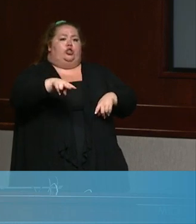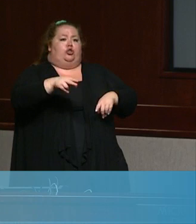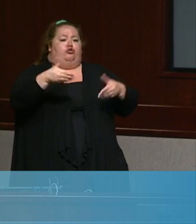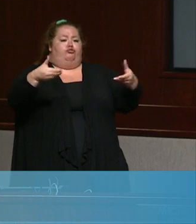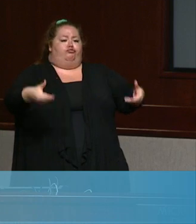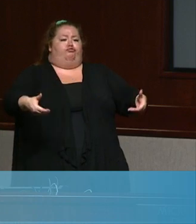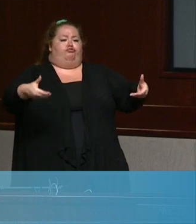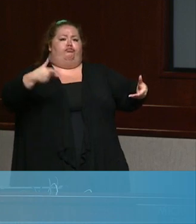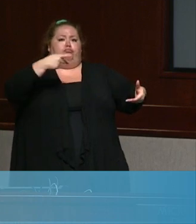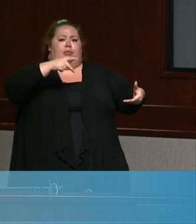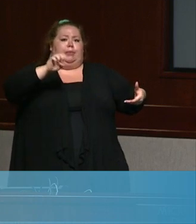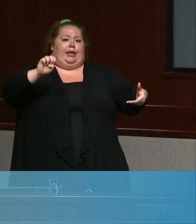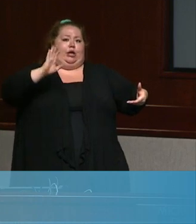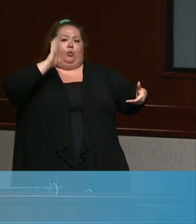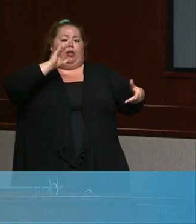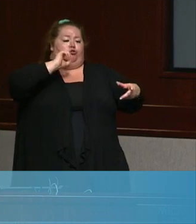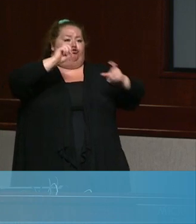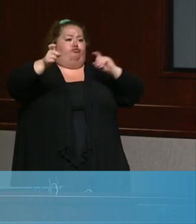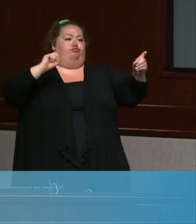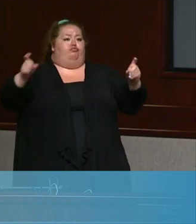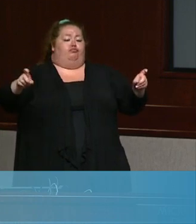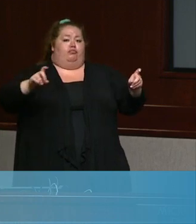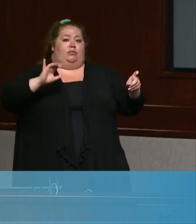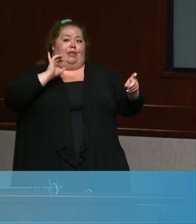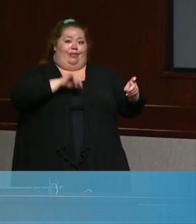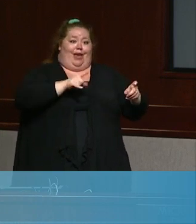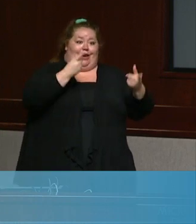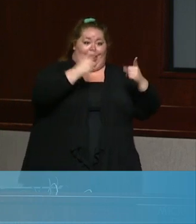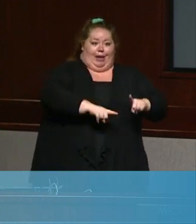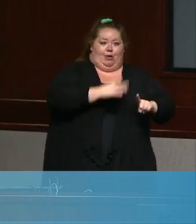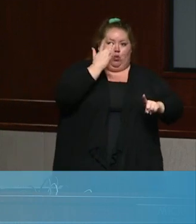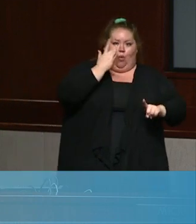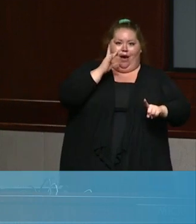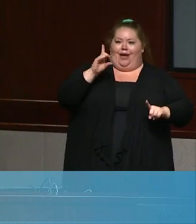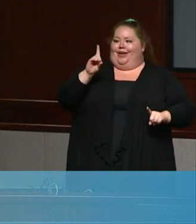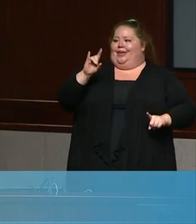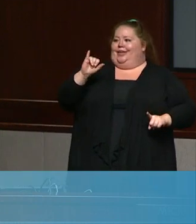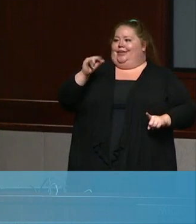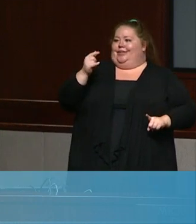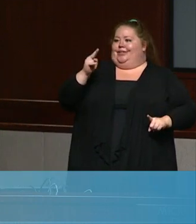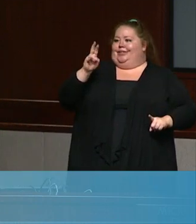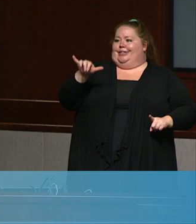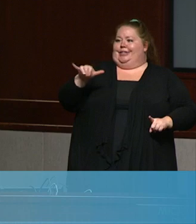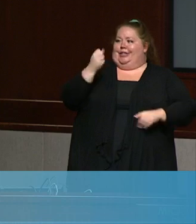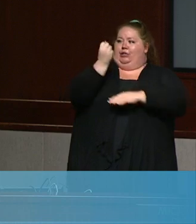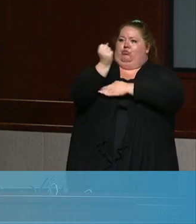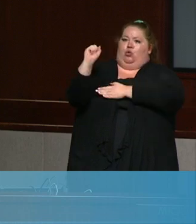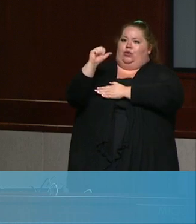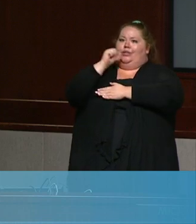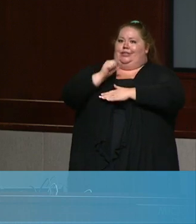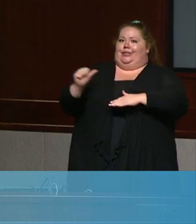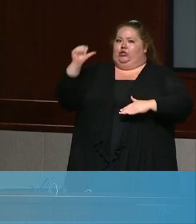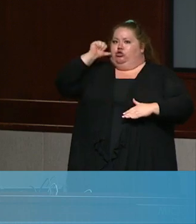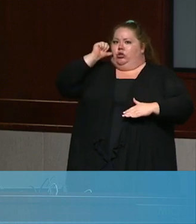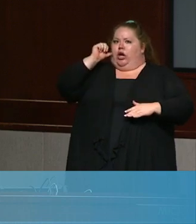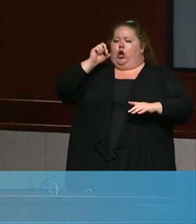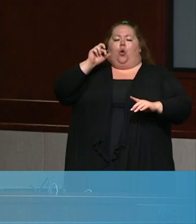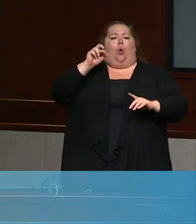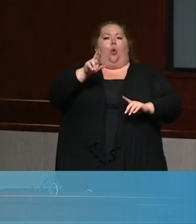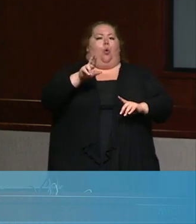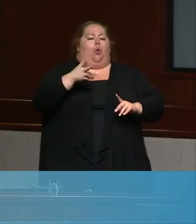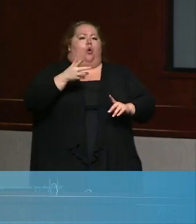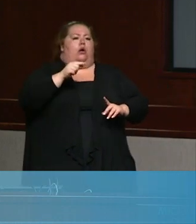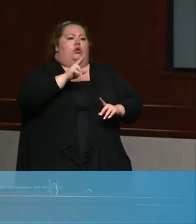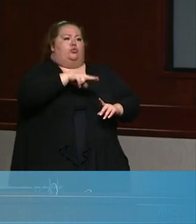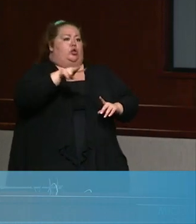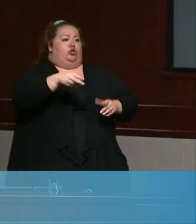PPE. I'm just wondering, was that in response to the dignity protest yesterday, or was this something that was ordered and placed